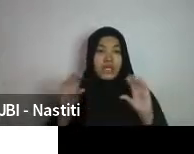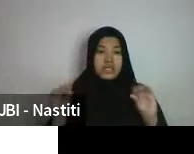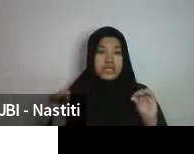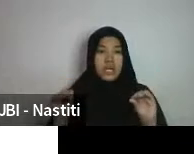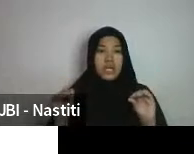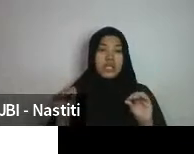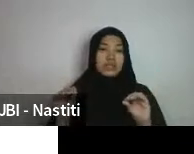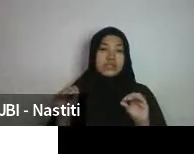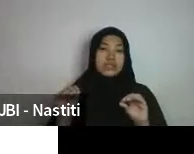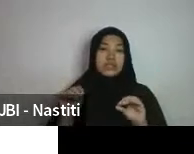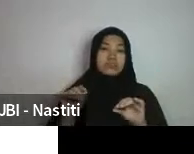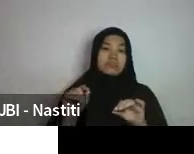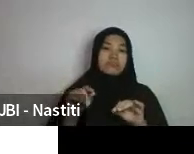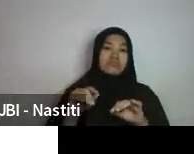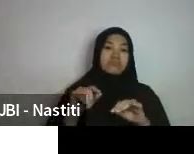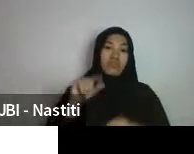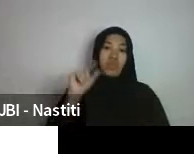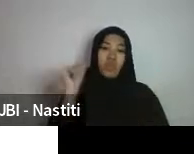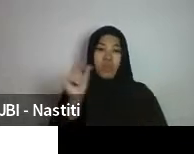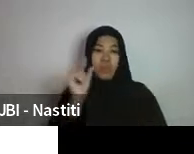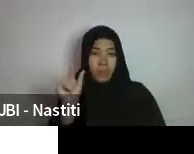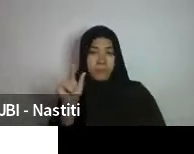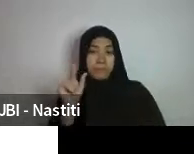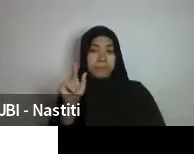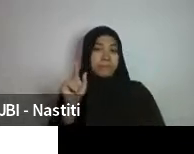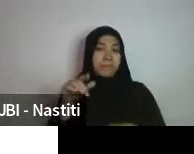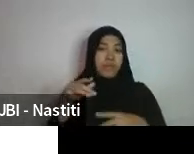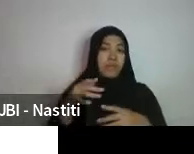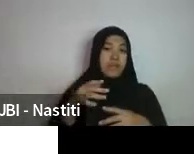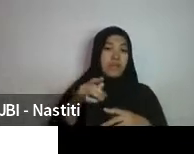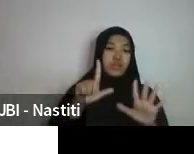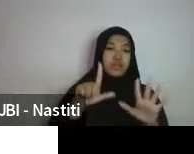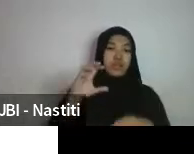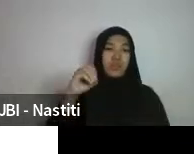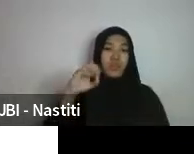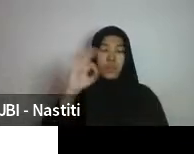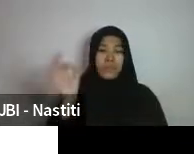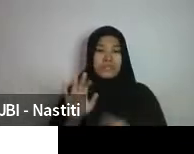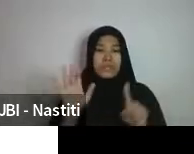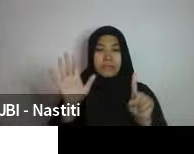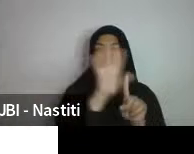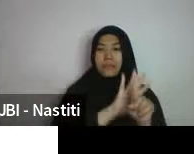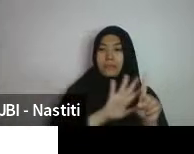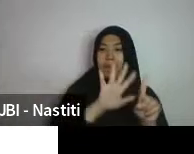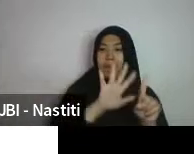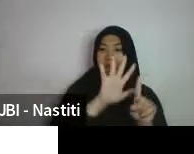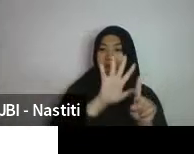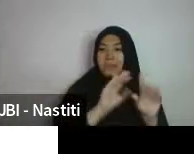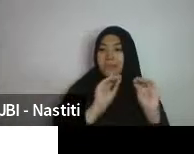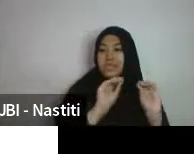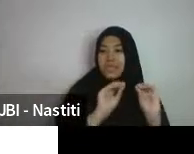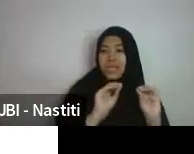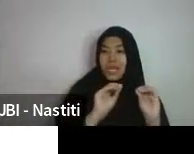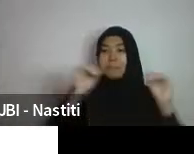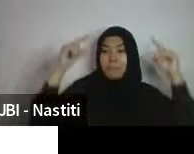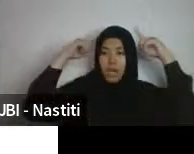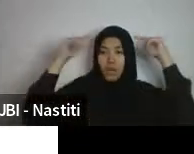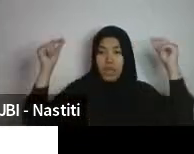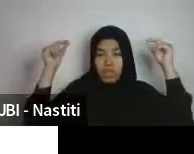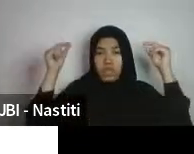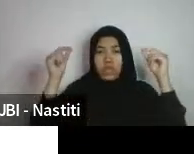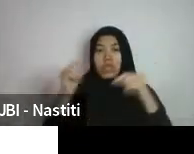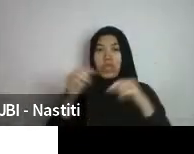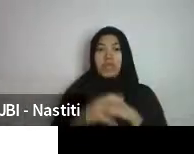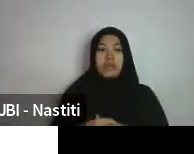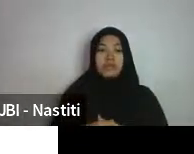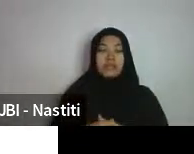over half had greater than 10 years experience. And what we observed from the interviews were 3 key